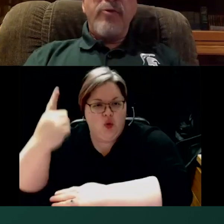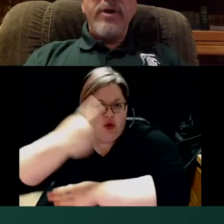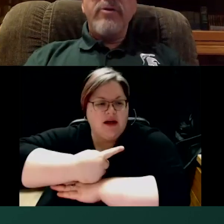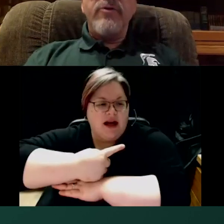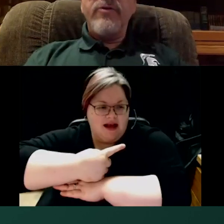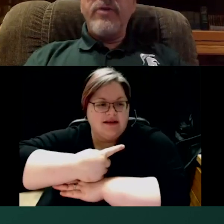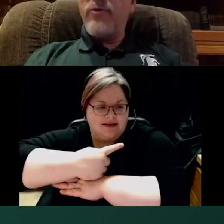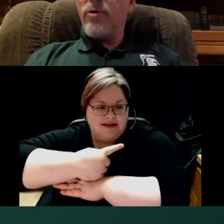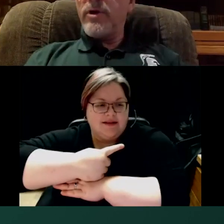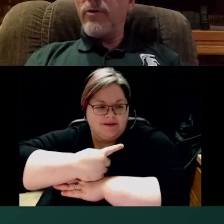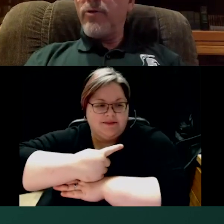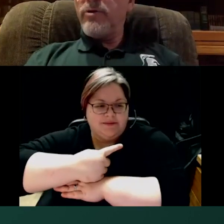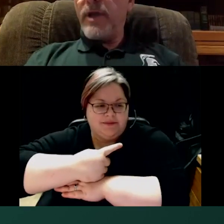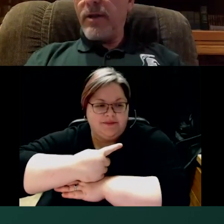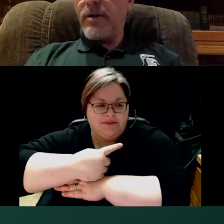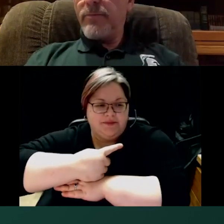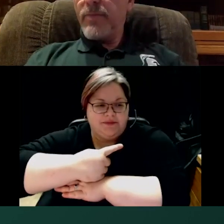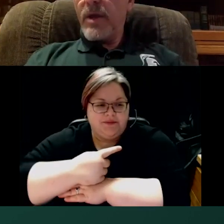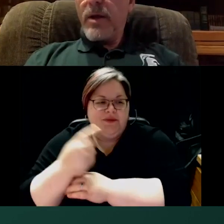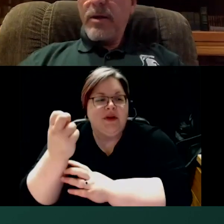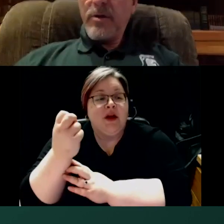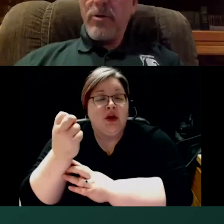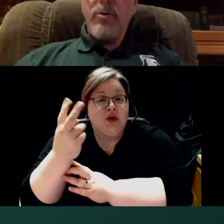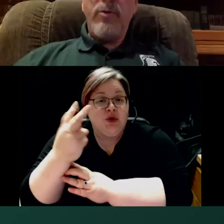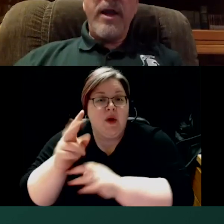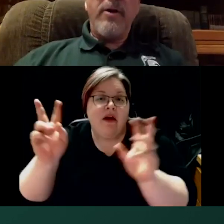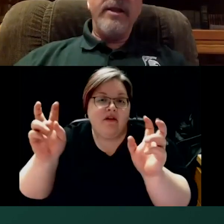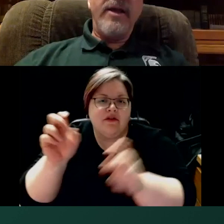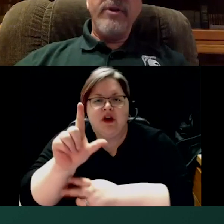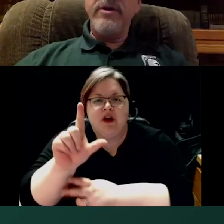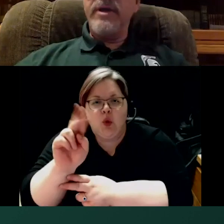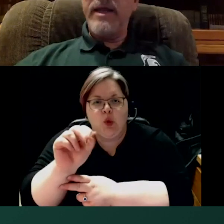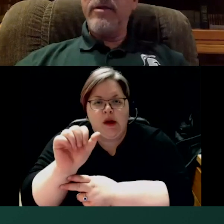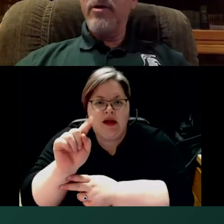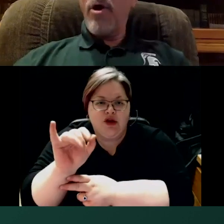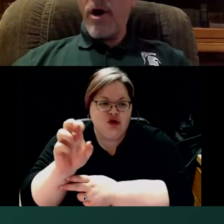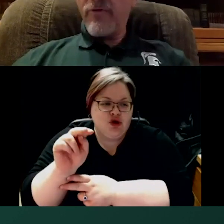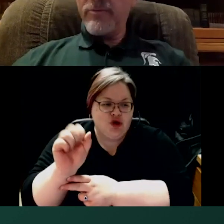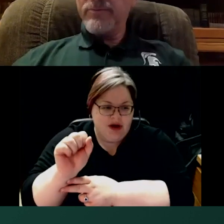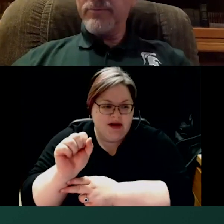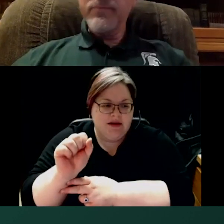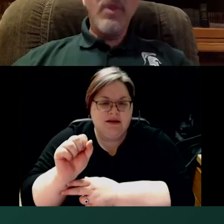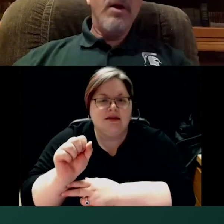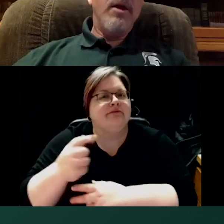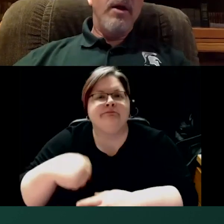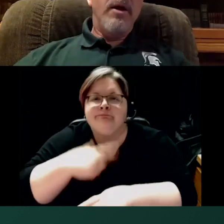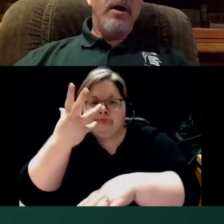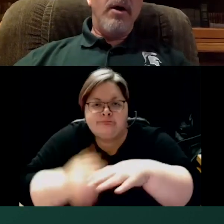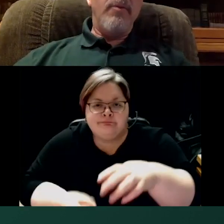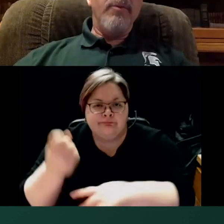takes 354 and a third days. So we are 11 days off.